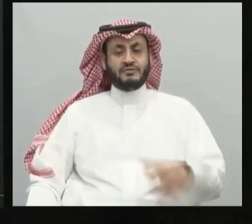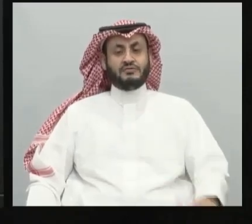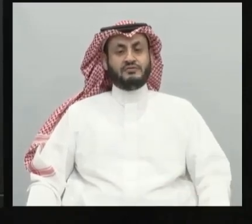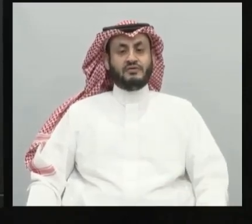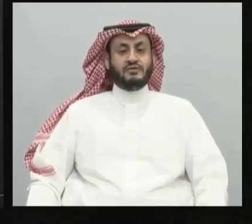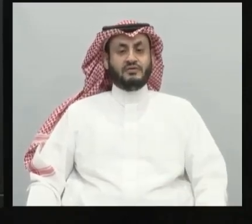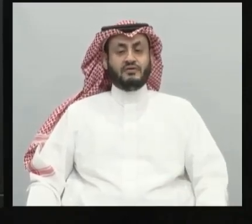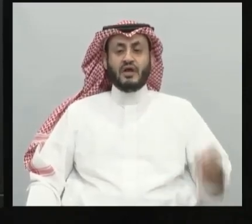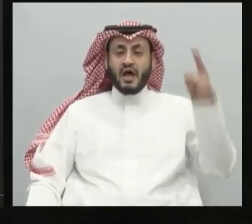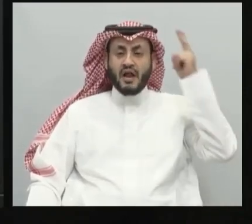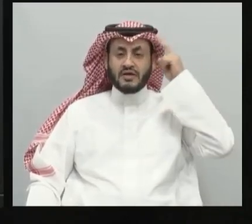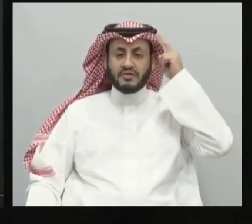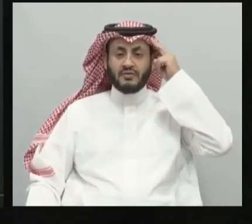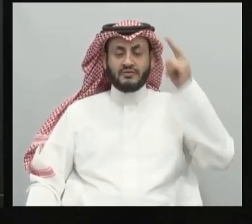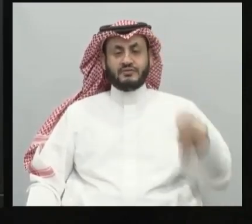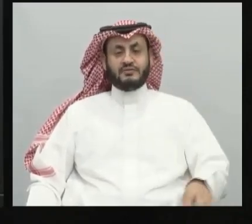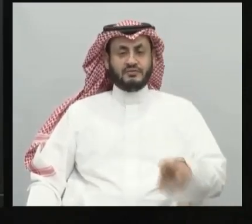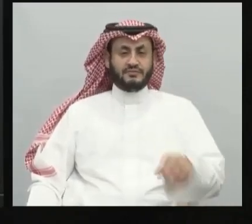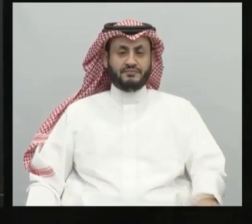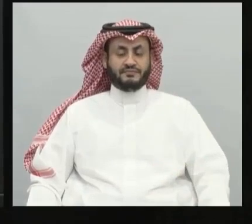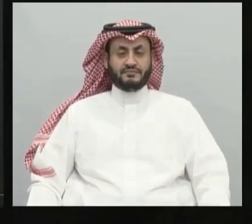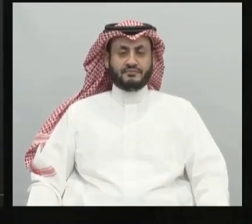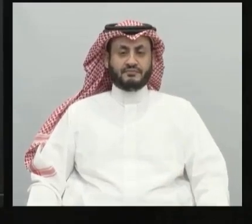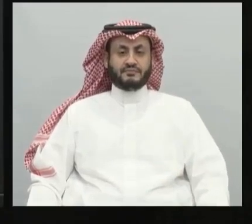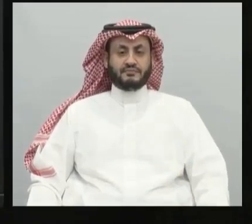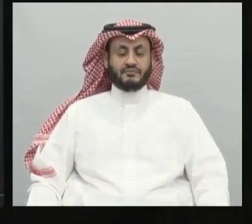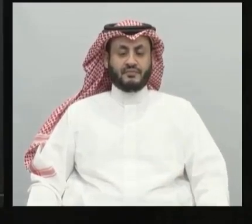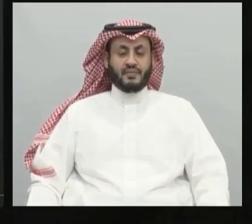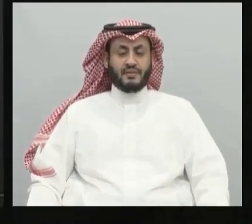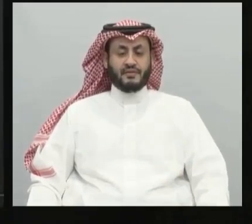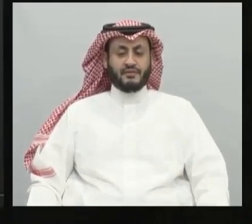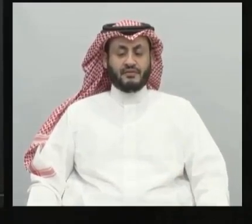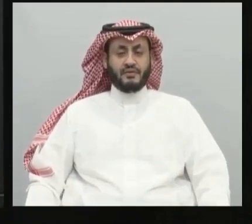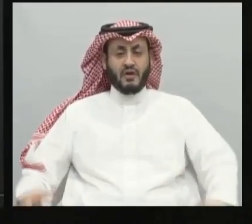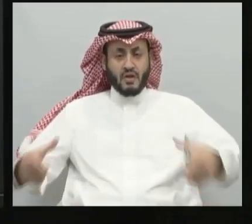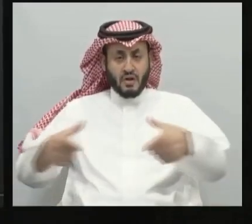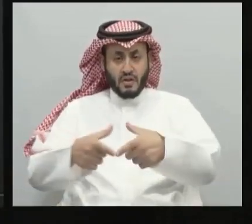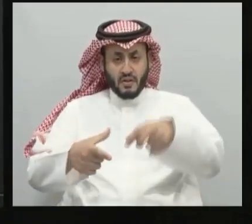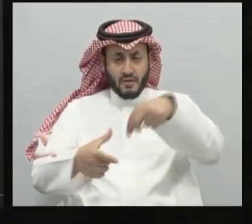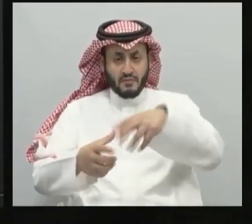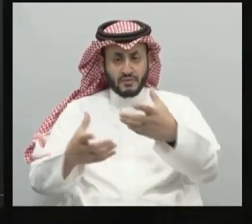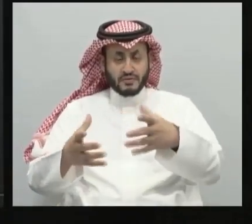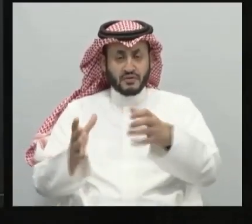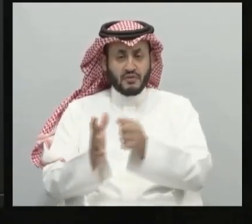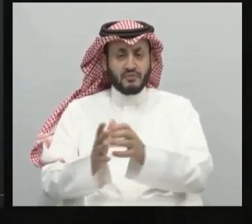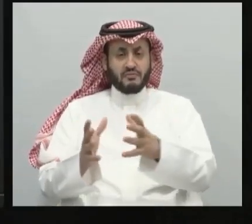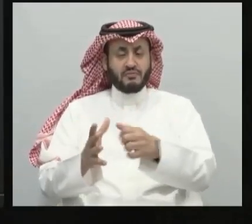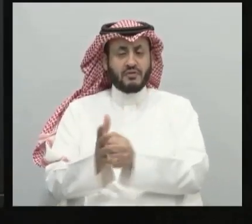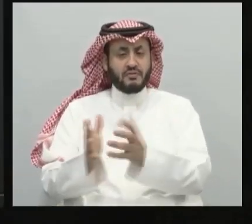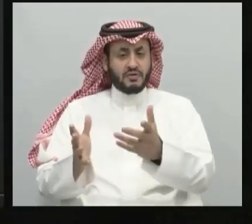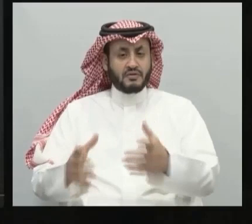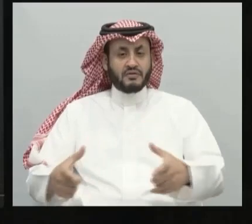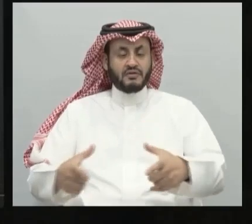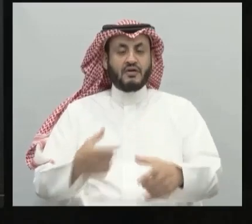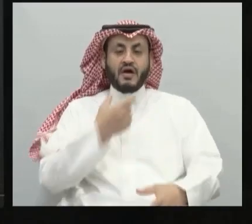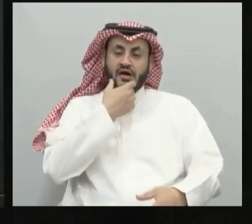are Saudis, right? I'm Saudi. What's our capital city in Saudi Arabia?